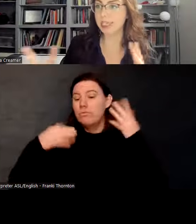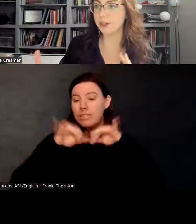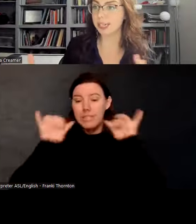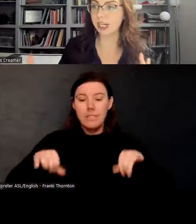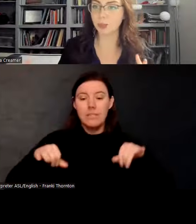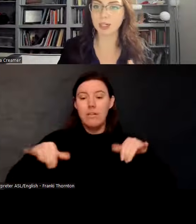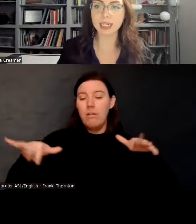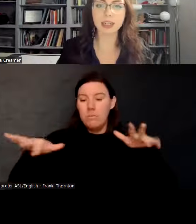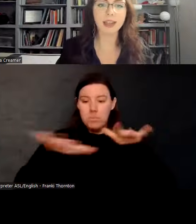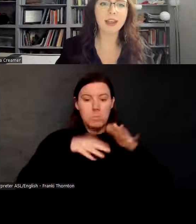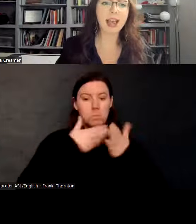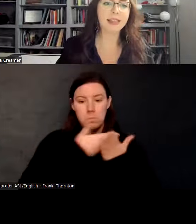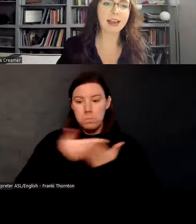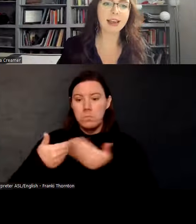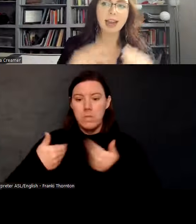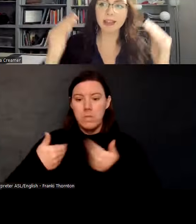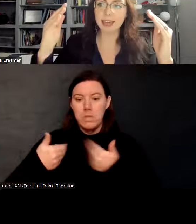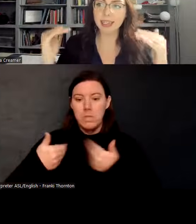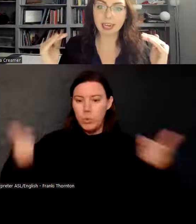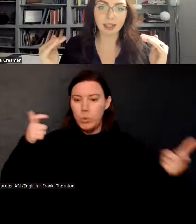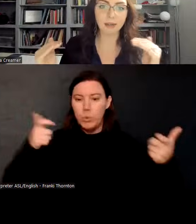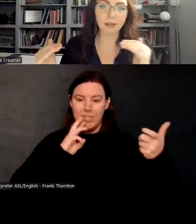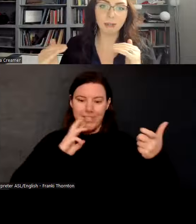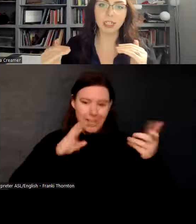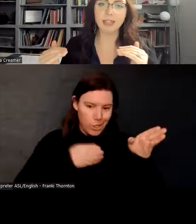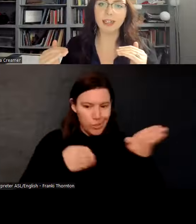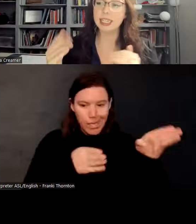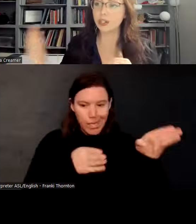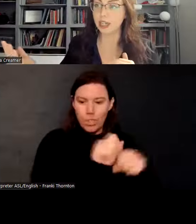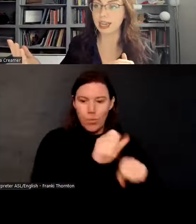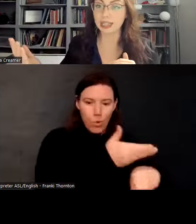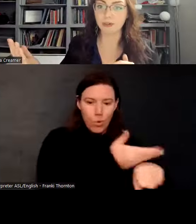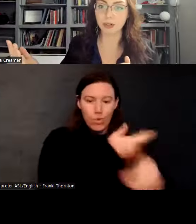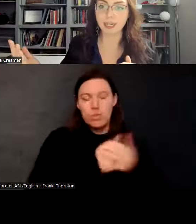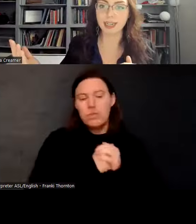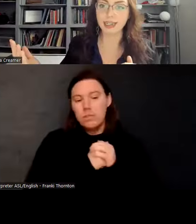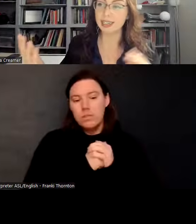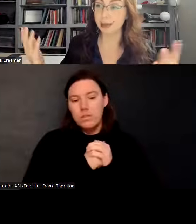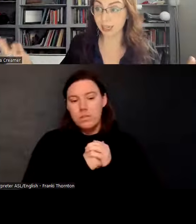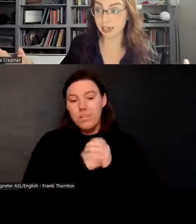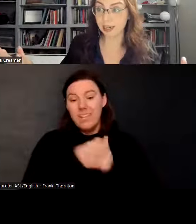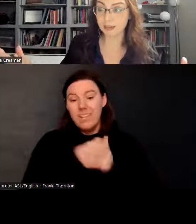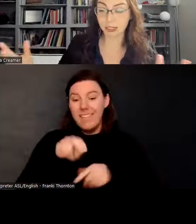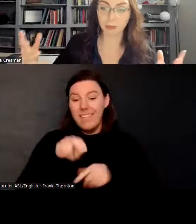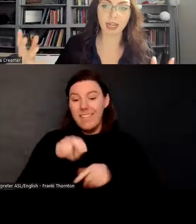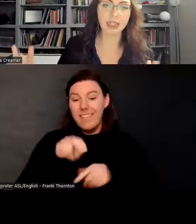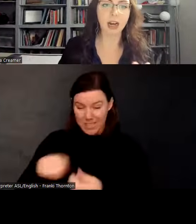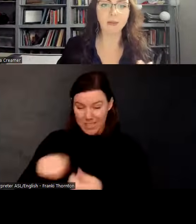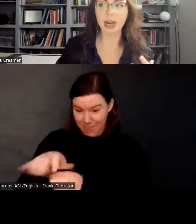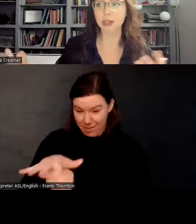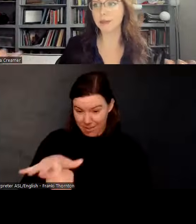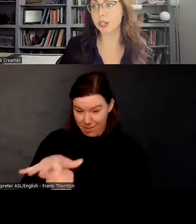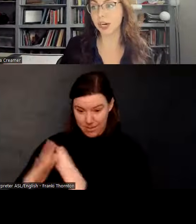and massive irrigation works. And then at the site level, observing centralized influence and site planning, which